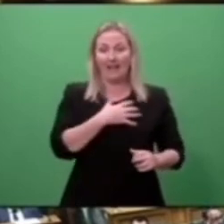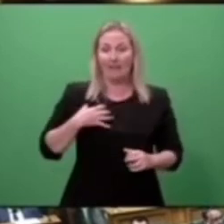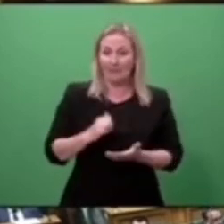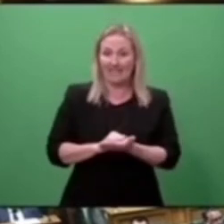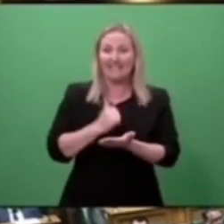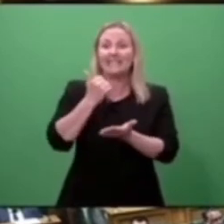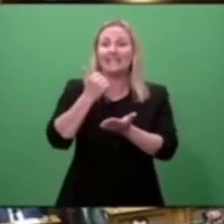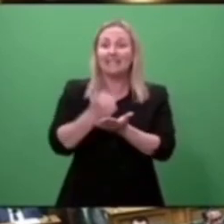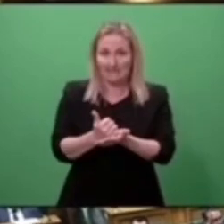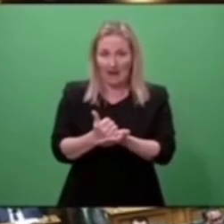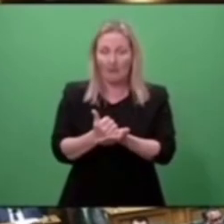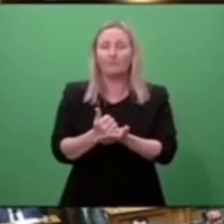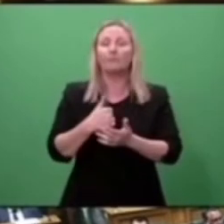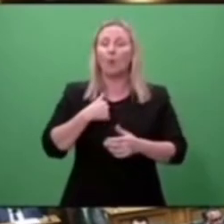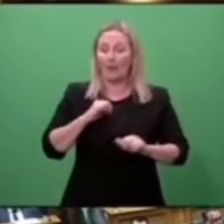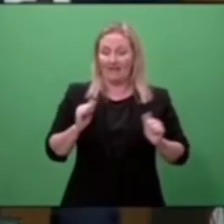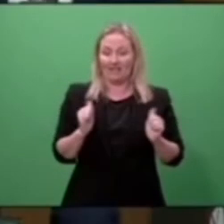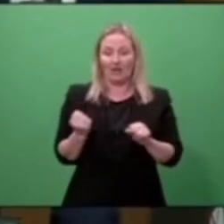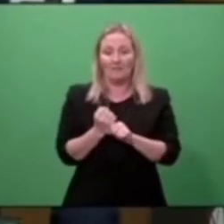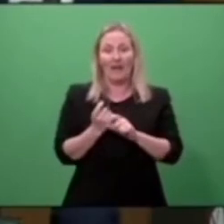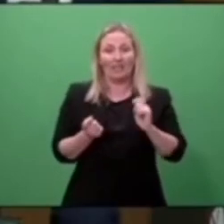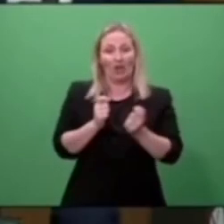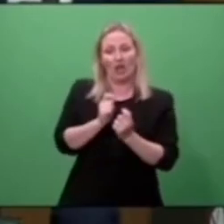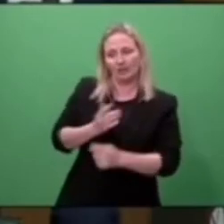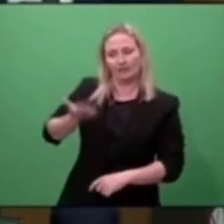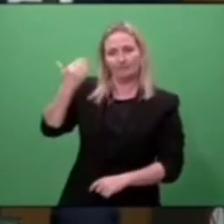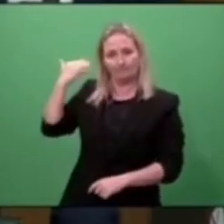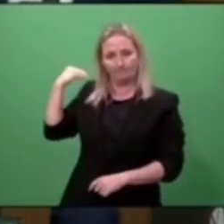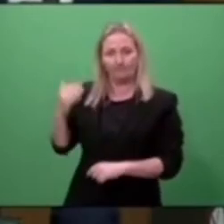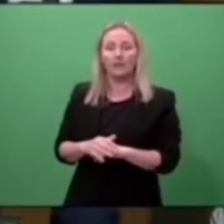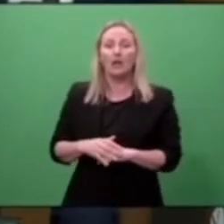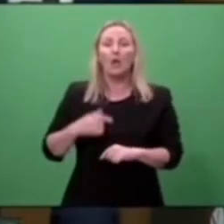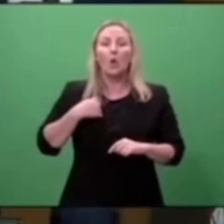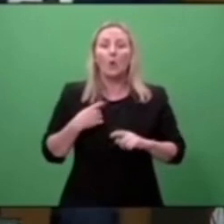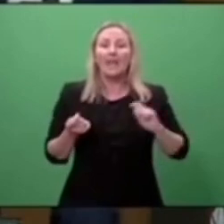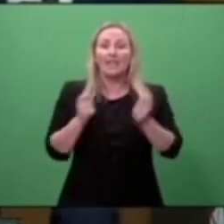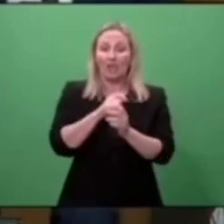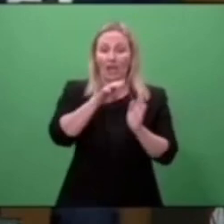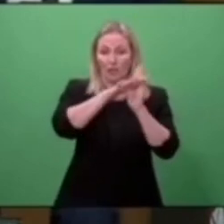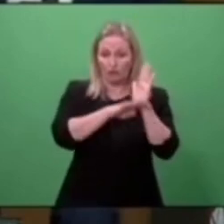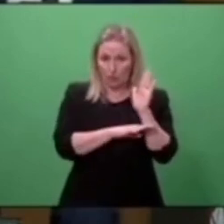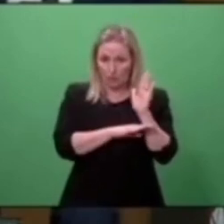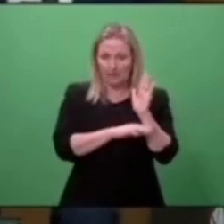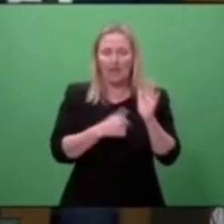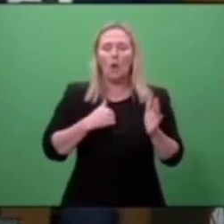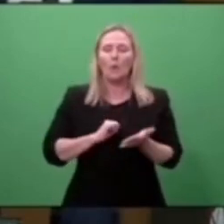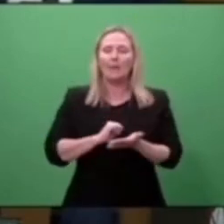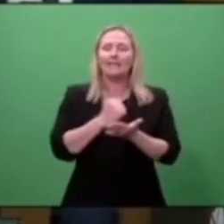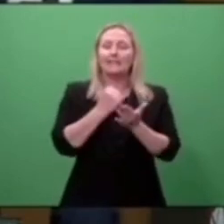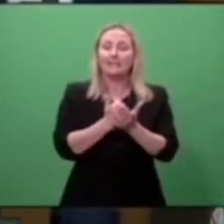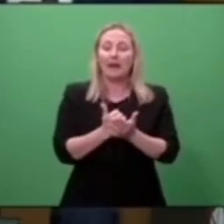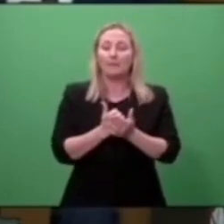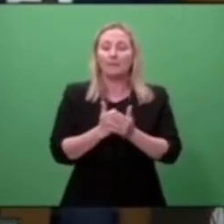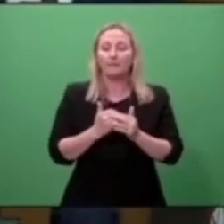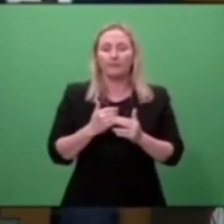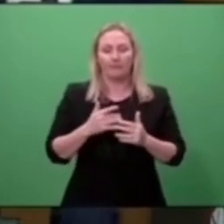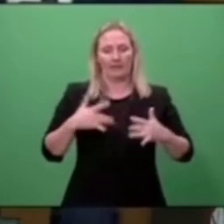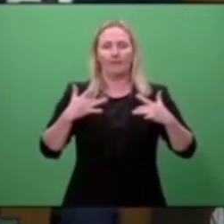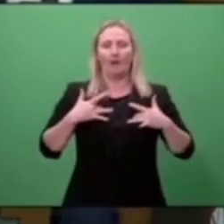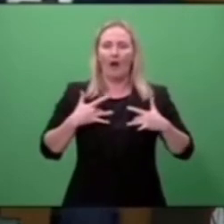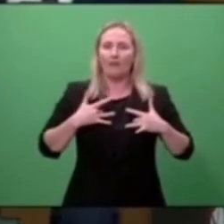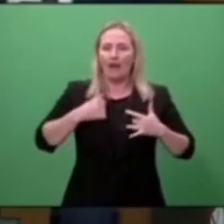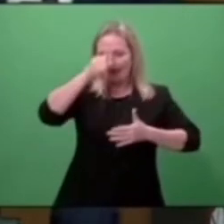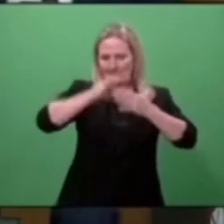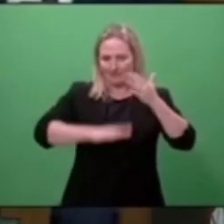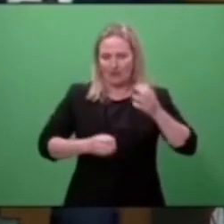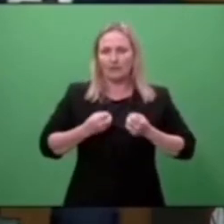We changed the redress rules on an interim basis, and we did set up the Survivor Experiences Board, but Prime